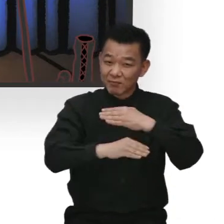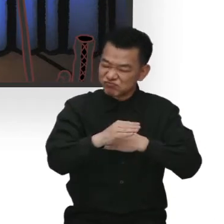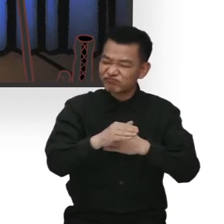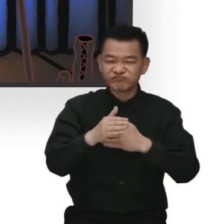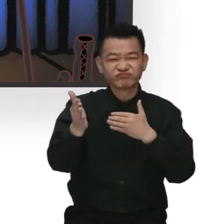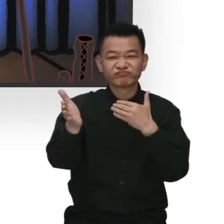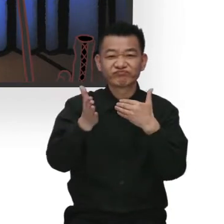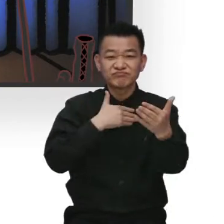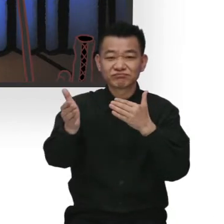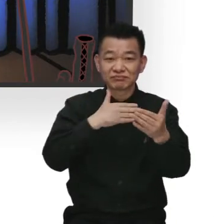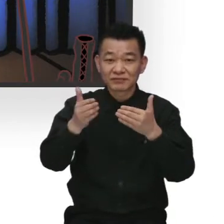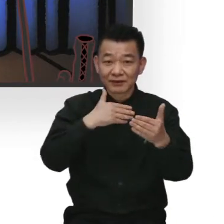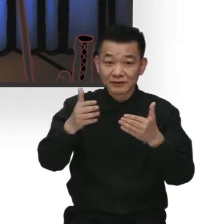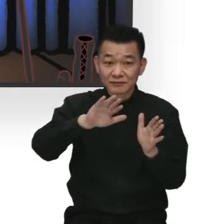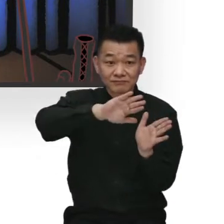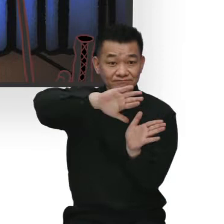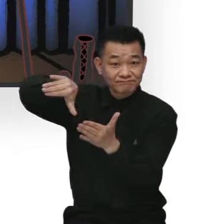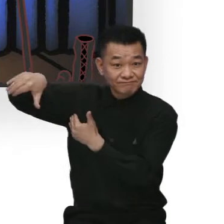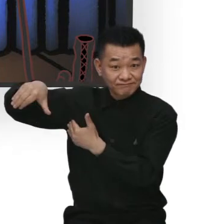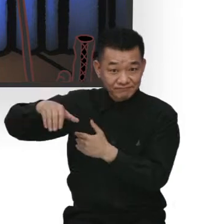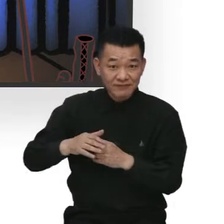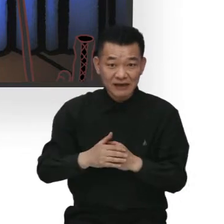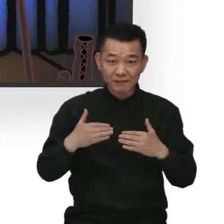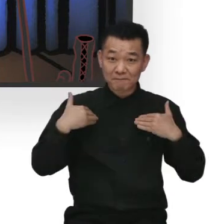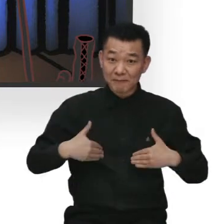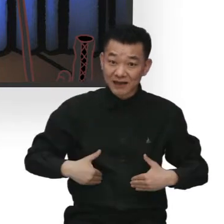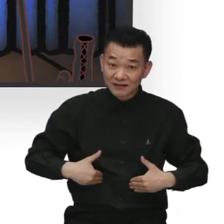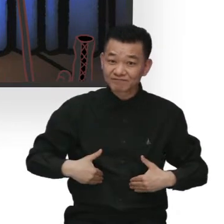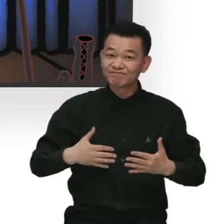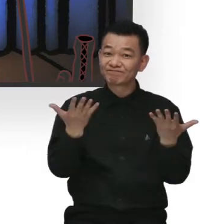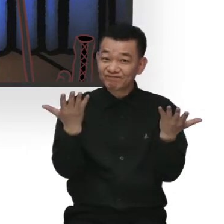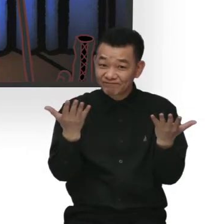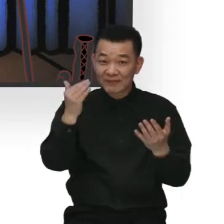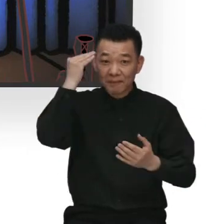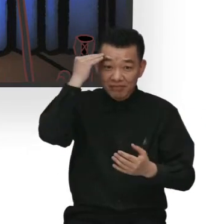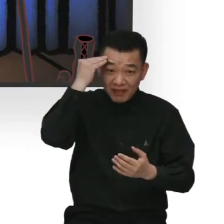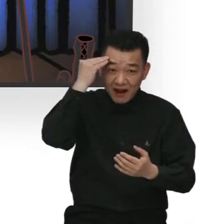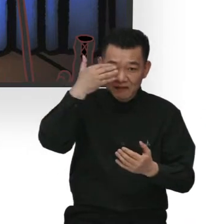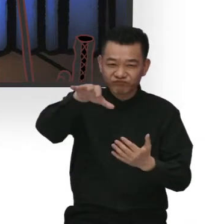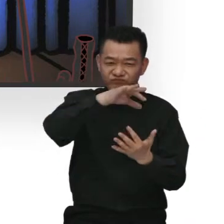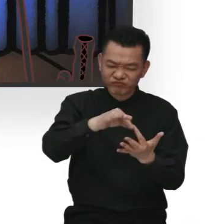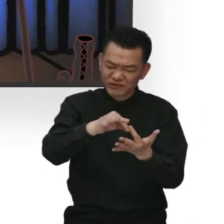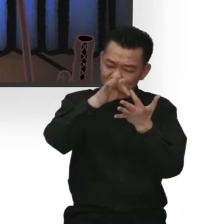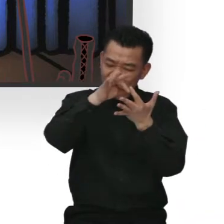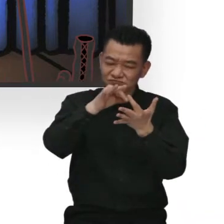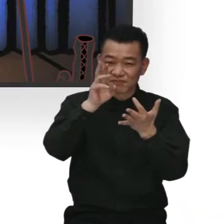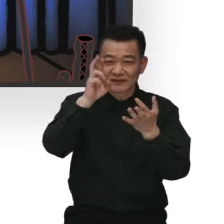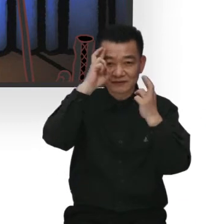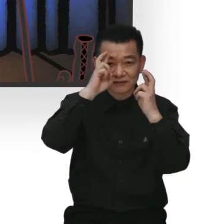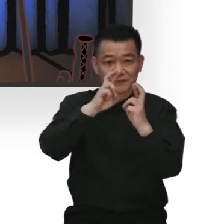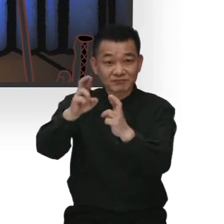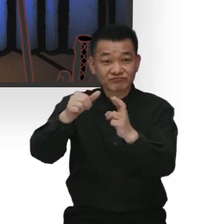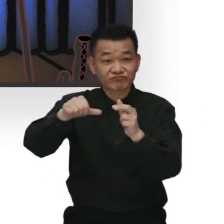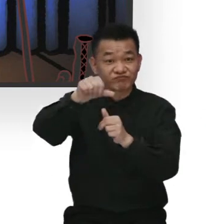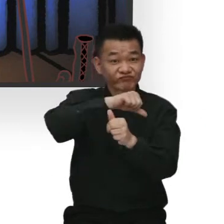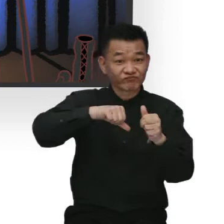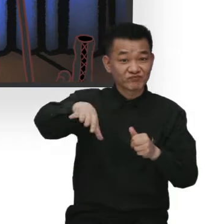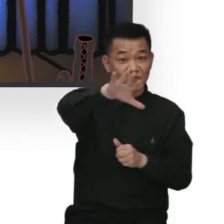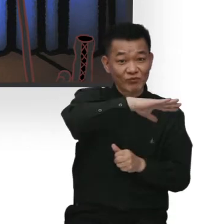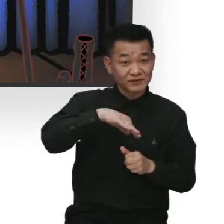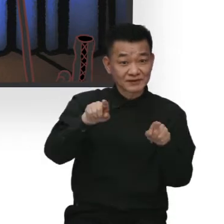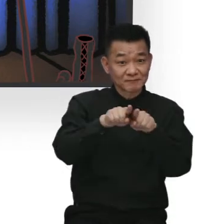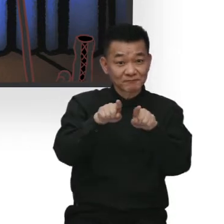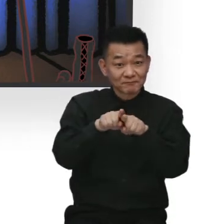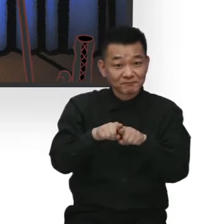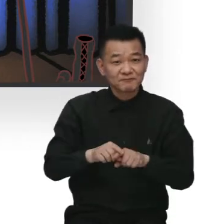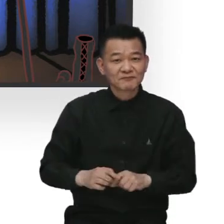Regardless of having a disability or not, all of our physical and mental integrity needs to be respected. Accepting oneself for who